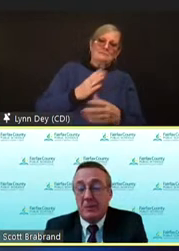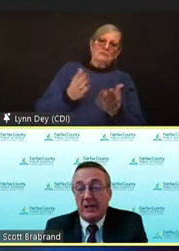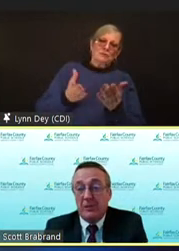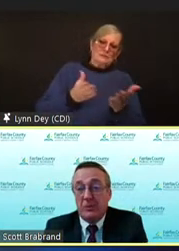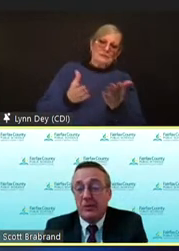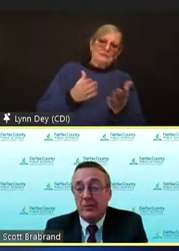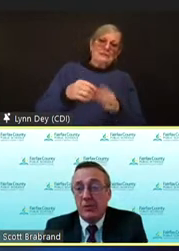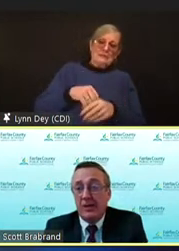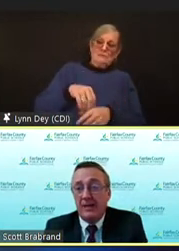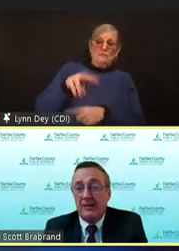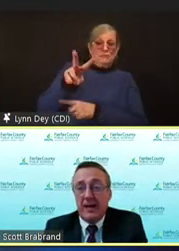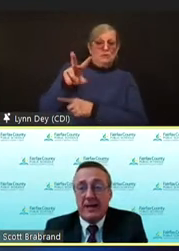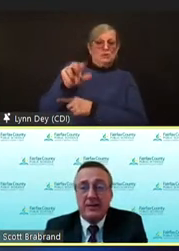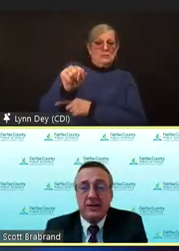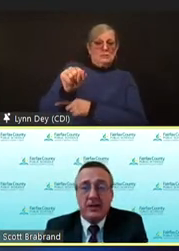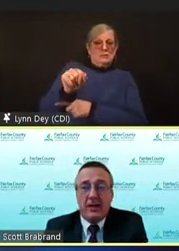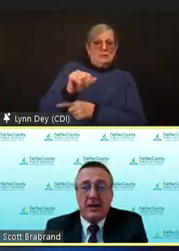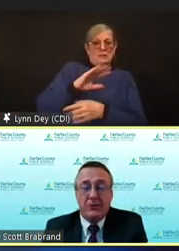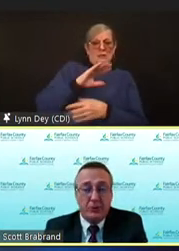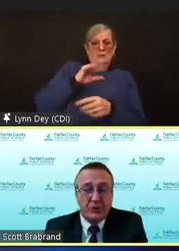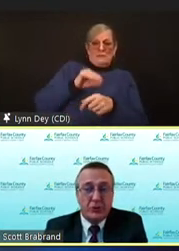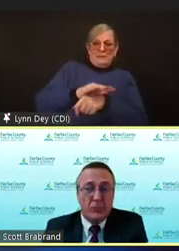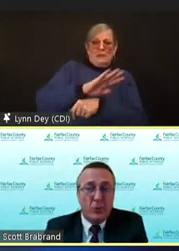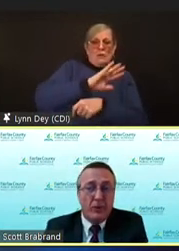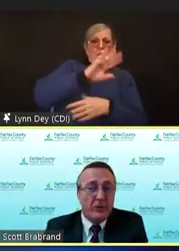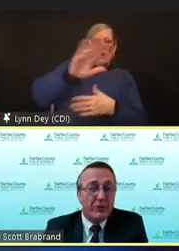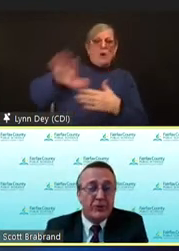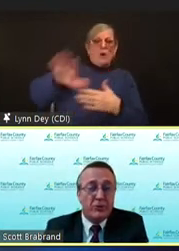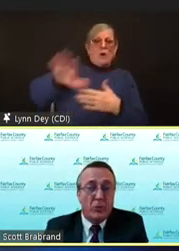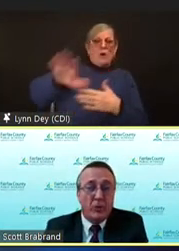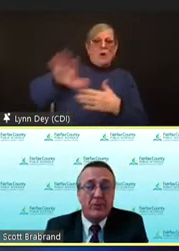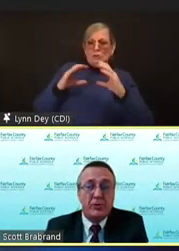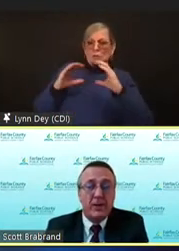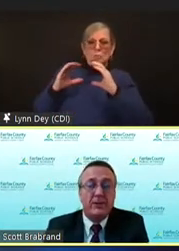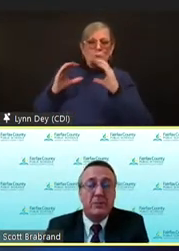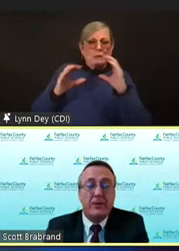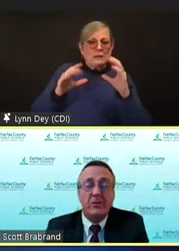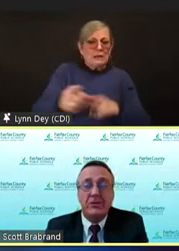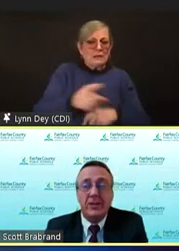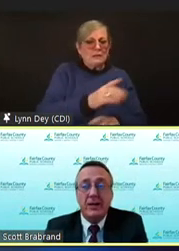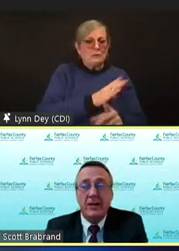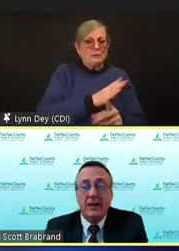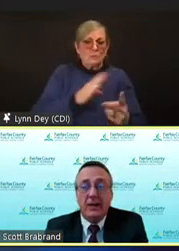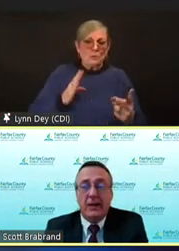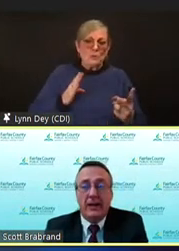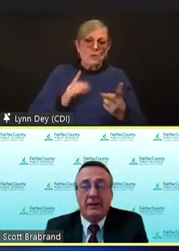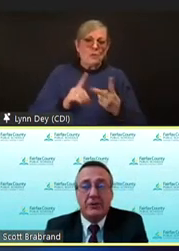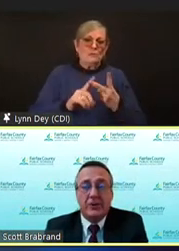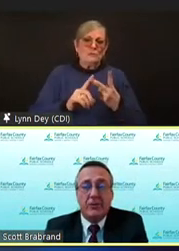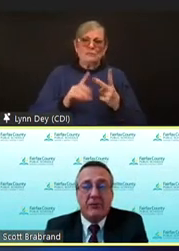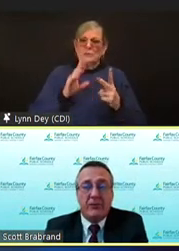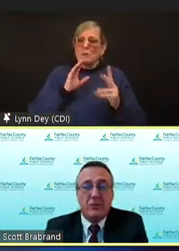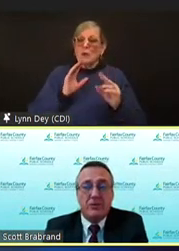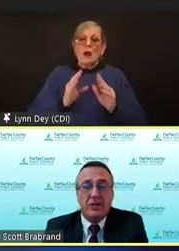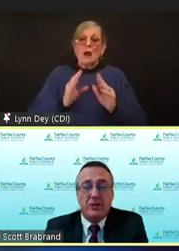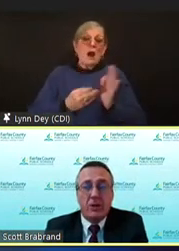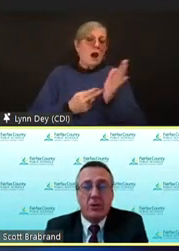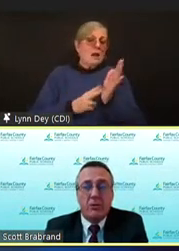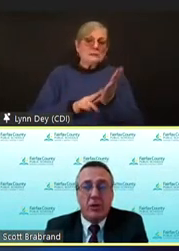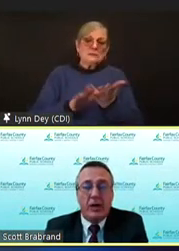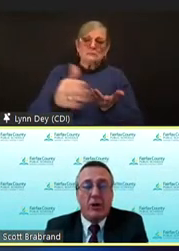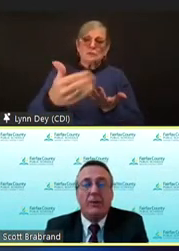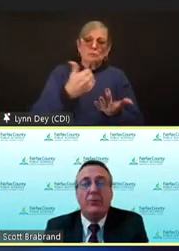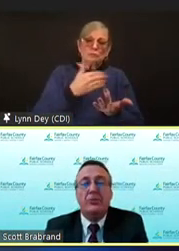as possible, and communicate that to the school board, with the school board, with transparency, so that folks can